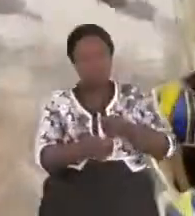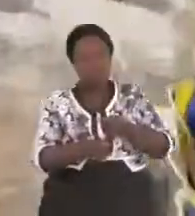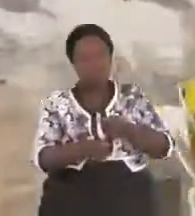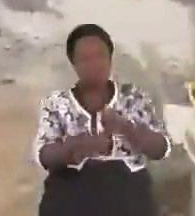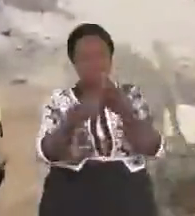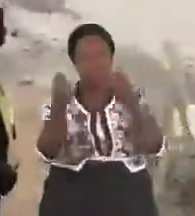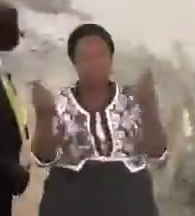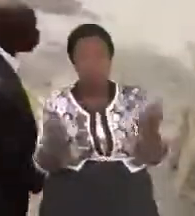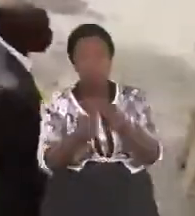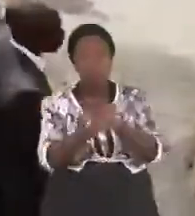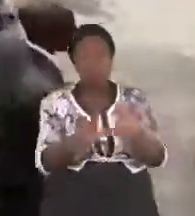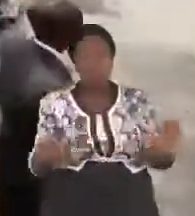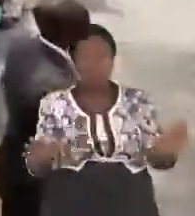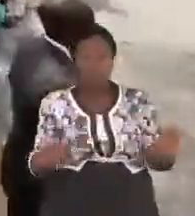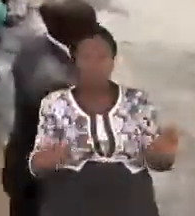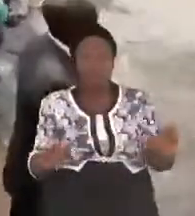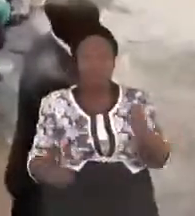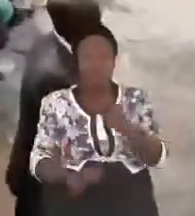blameless,